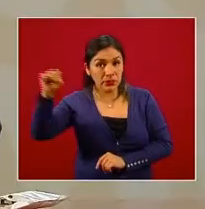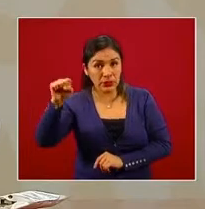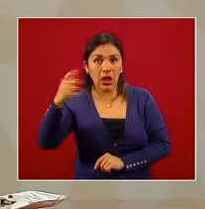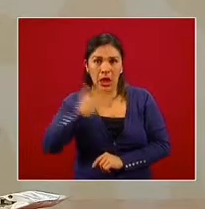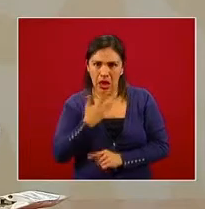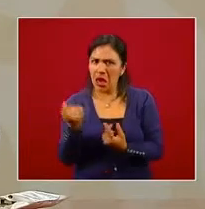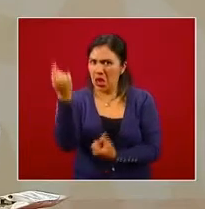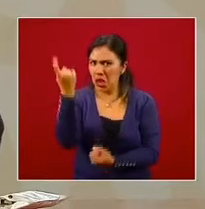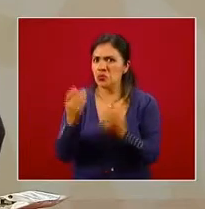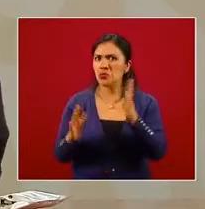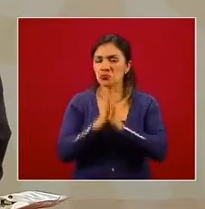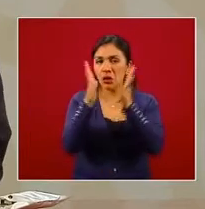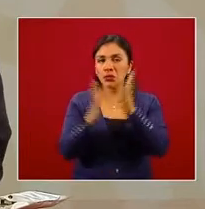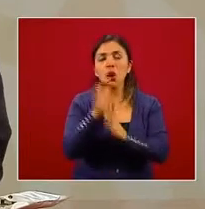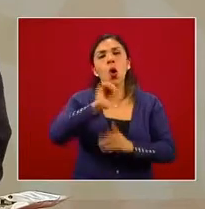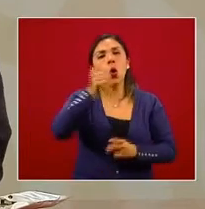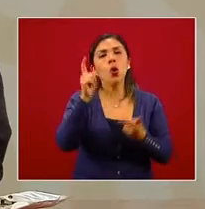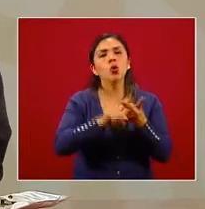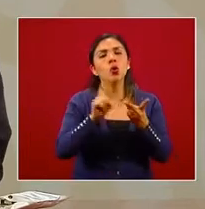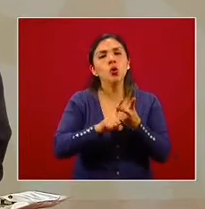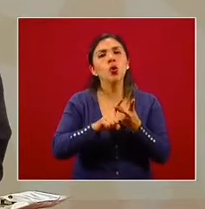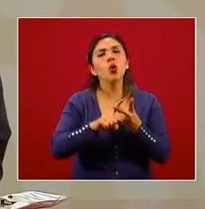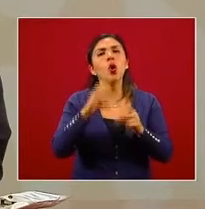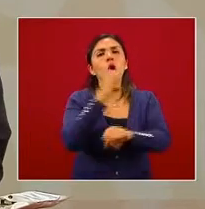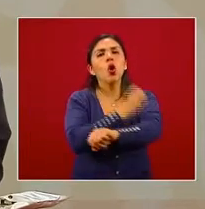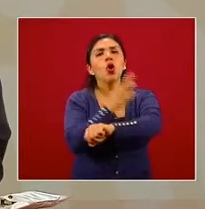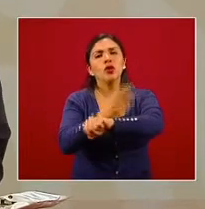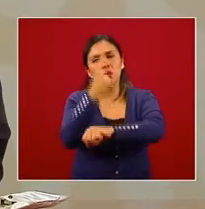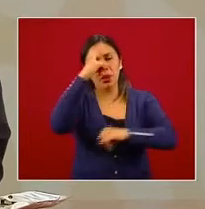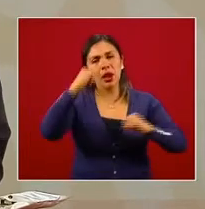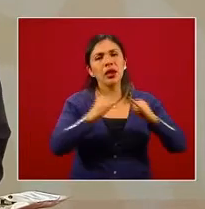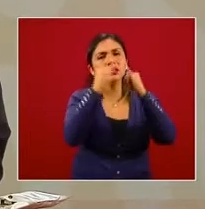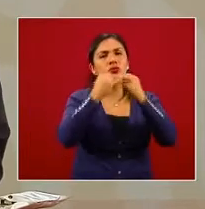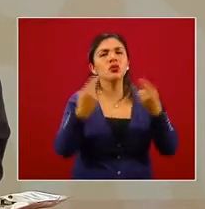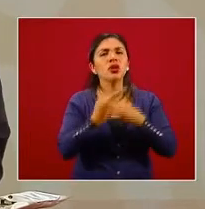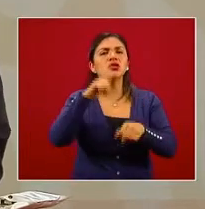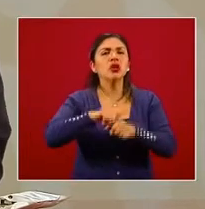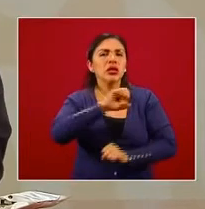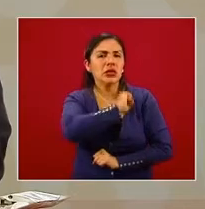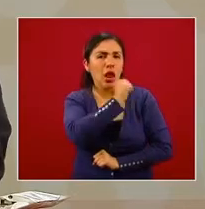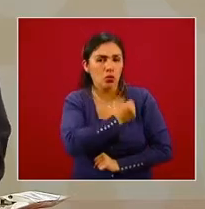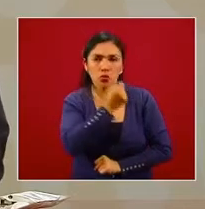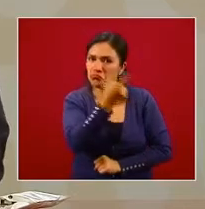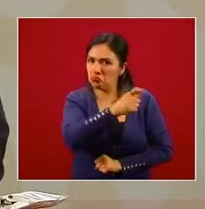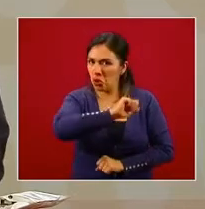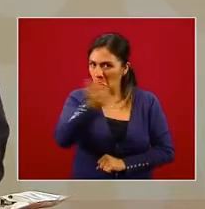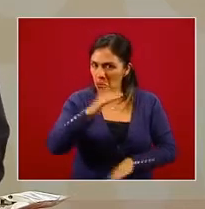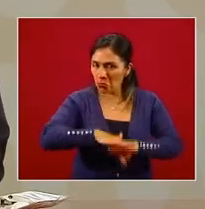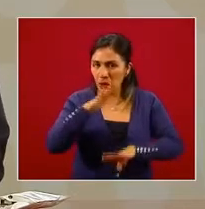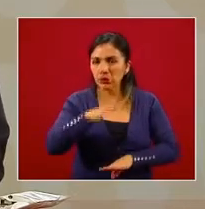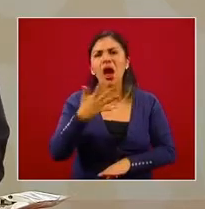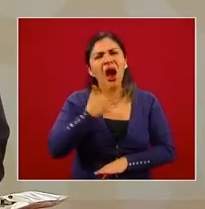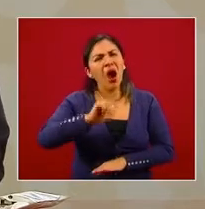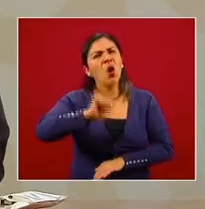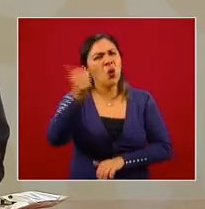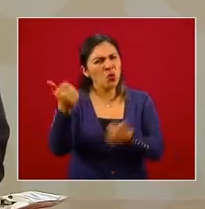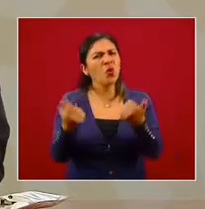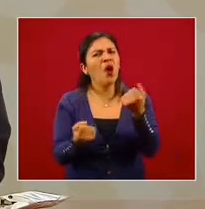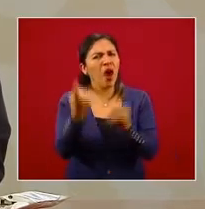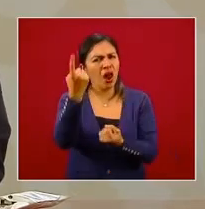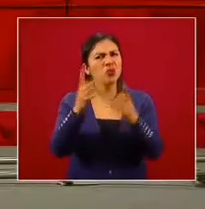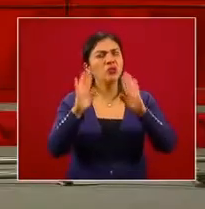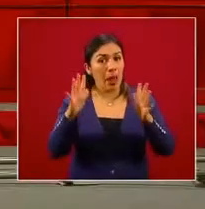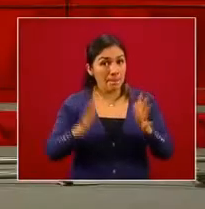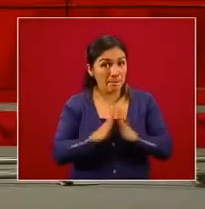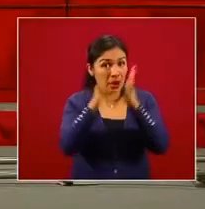you, especially with regard to the national healthcare system, as well as the other healthcare institutions that